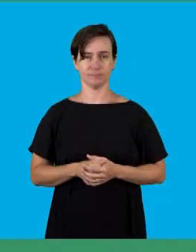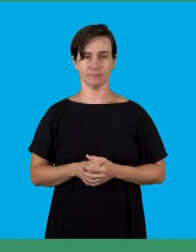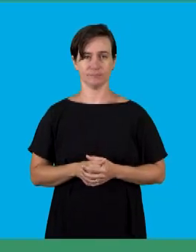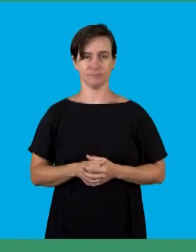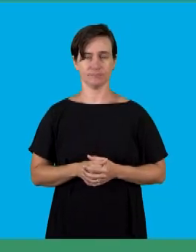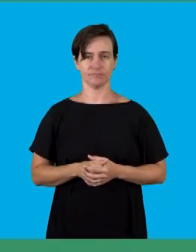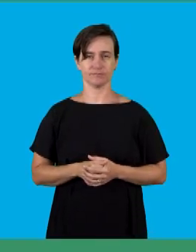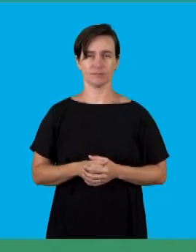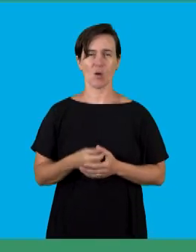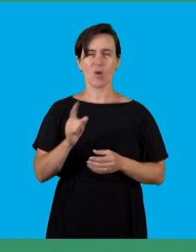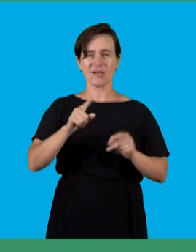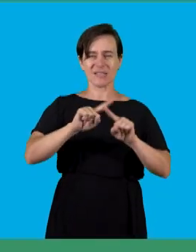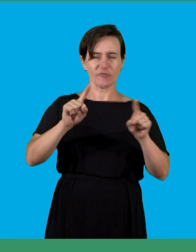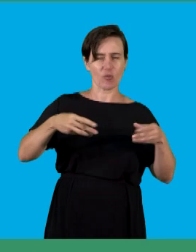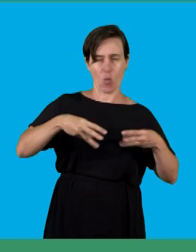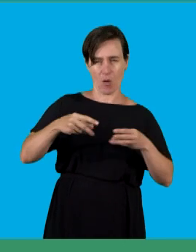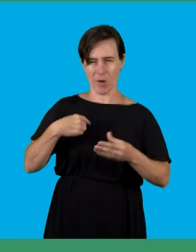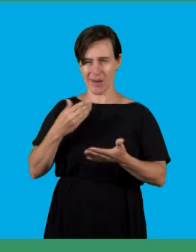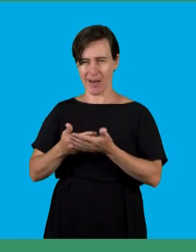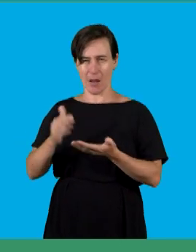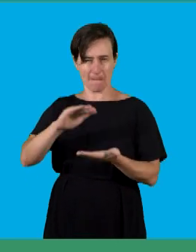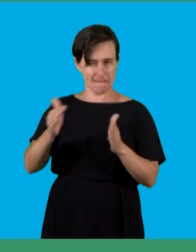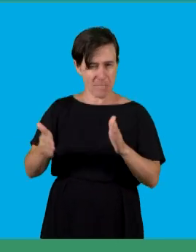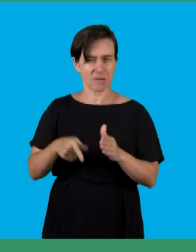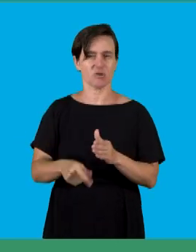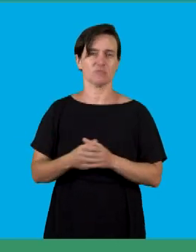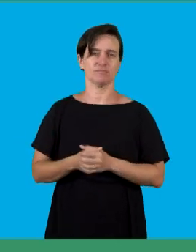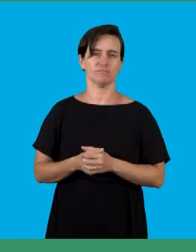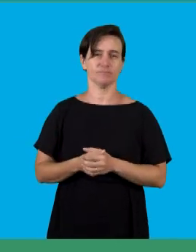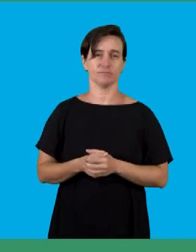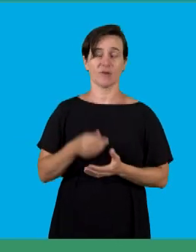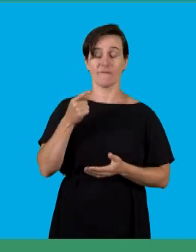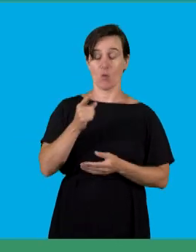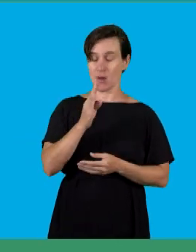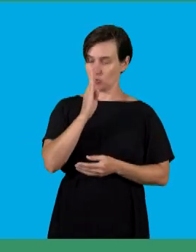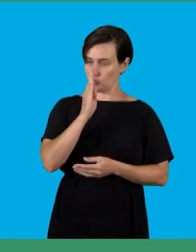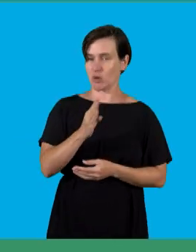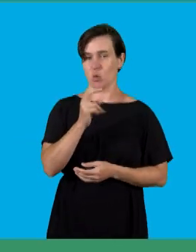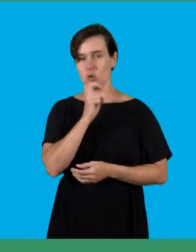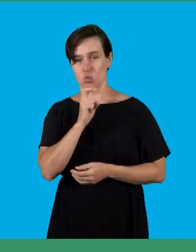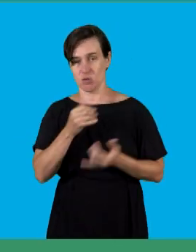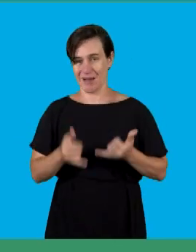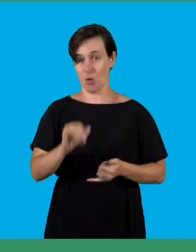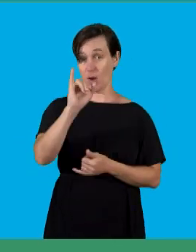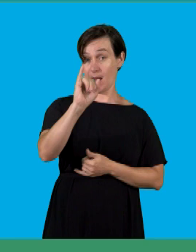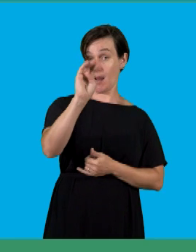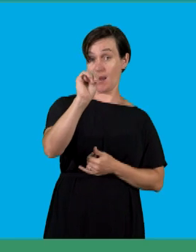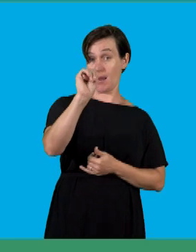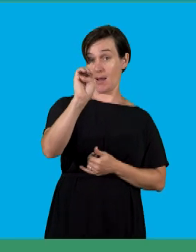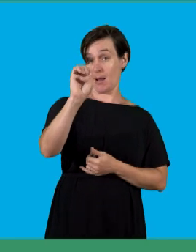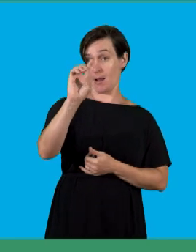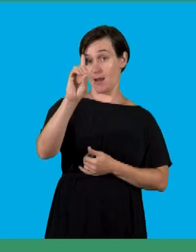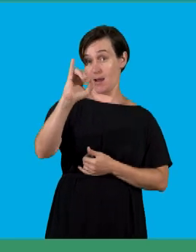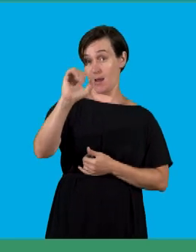Then the types of packaging that we have are called packaging for immediate use, which is also